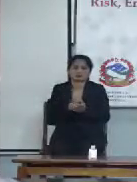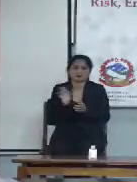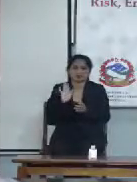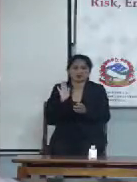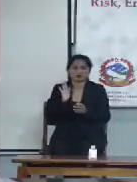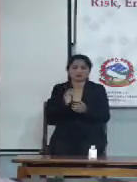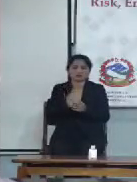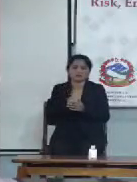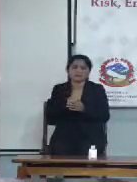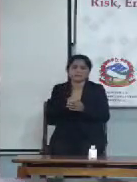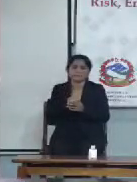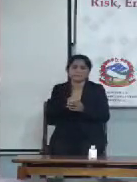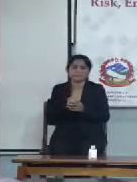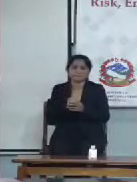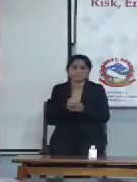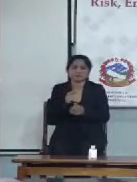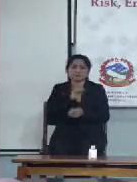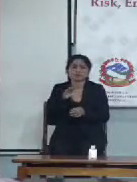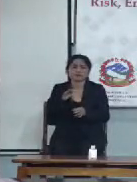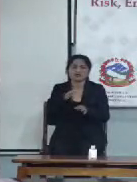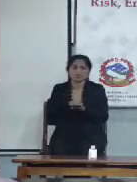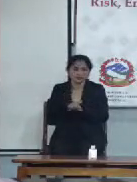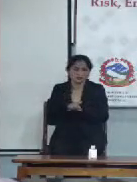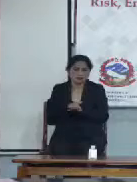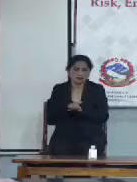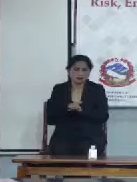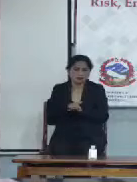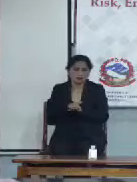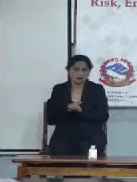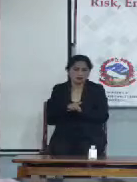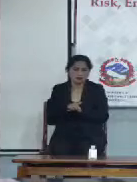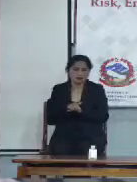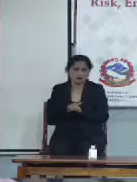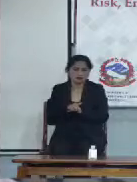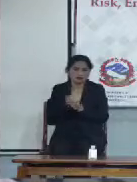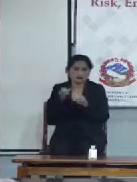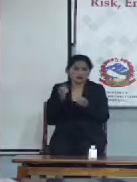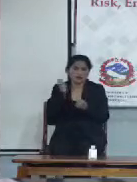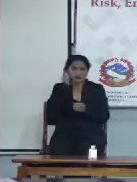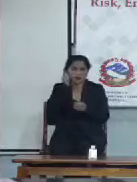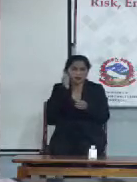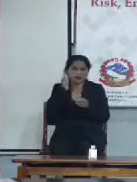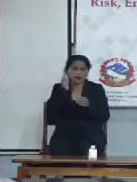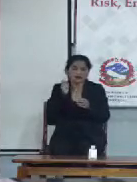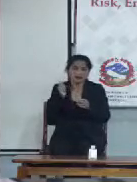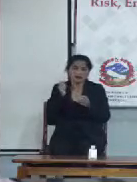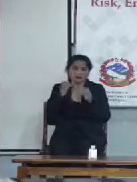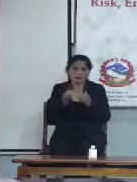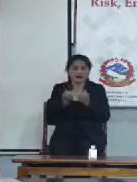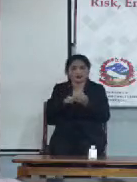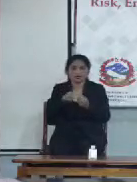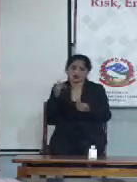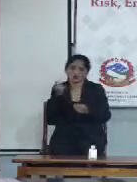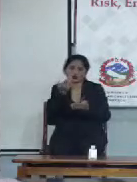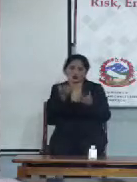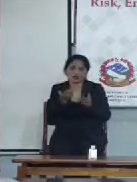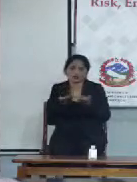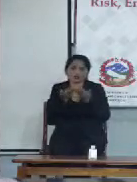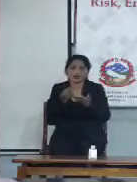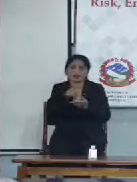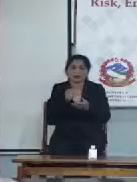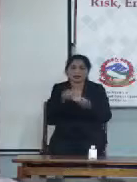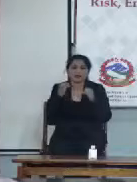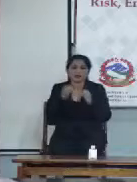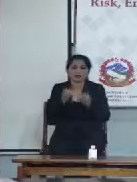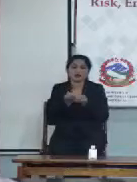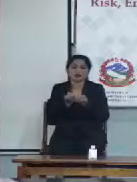For example, like when students are using the gadget for the playing, and then it's very challenging for them to stop